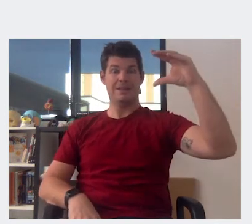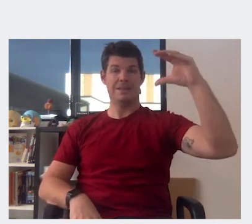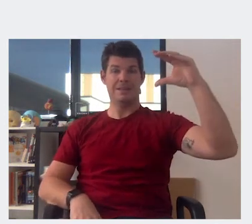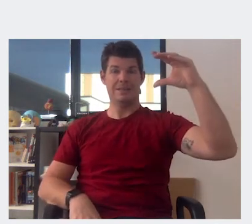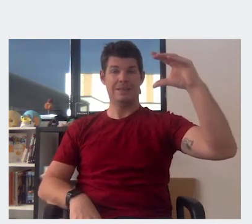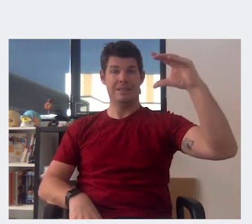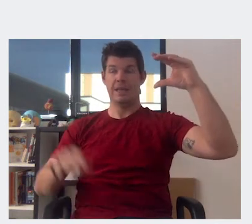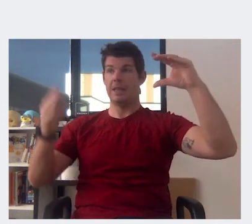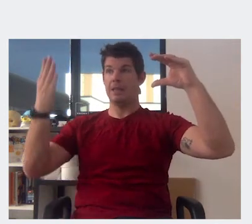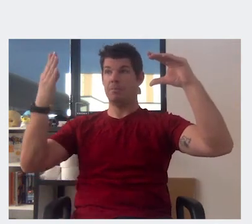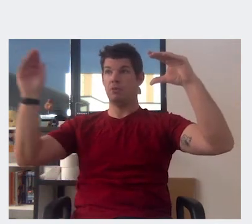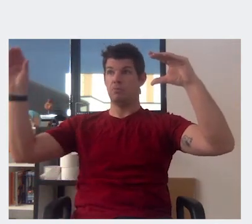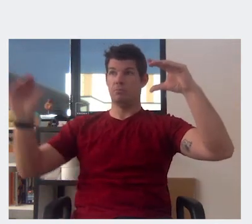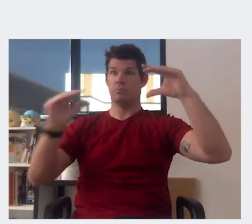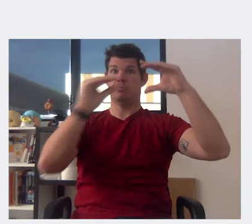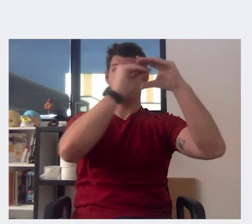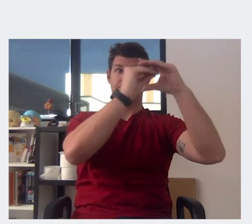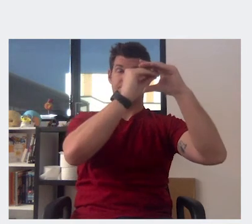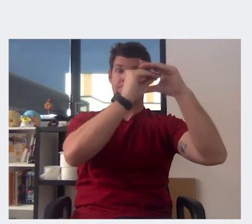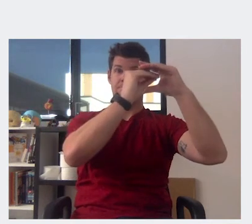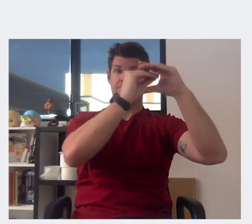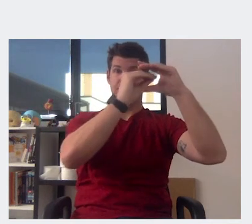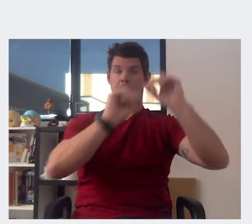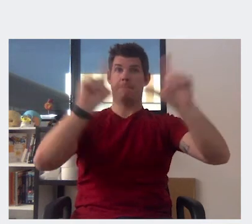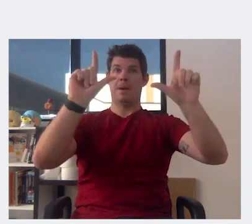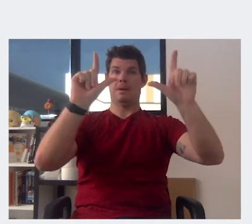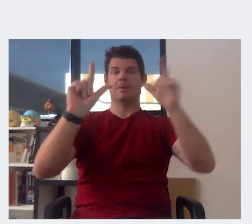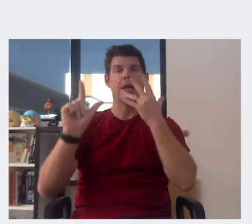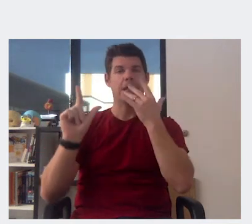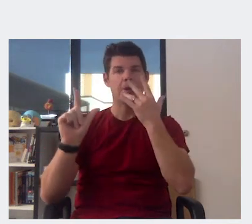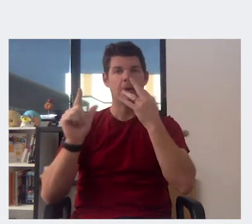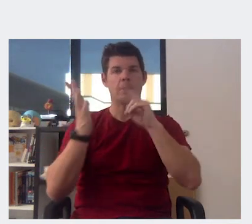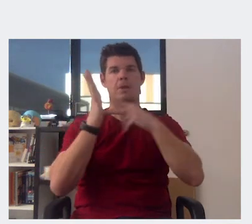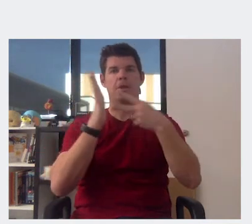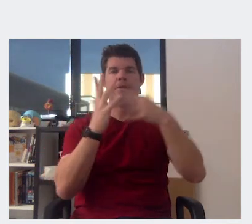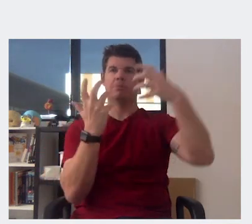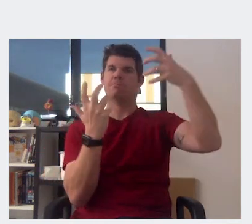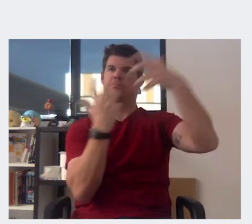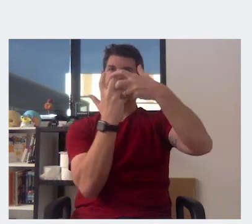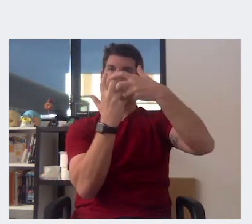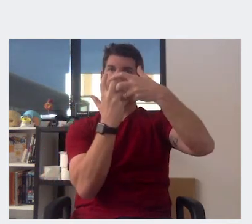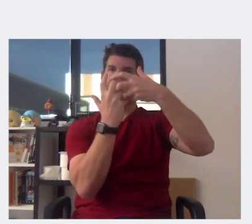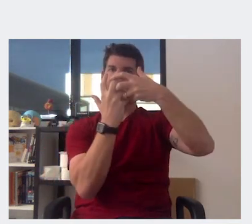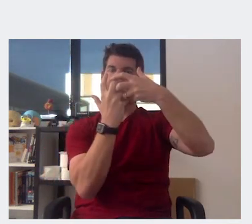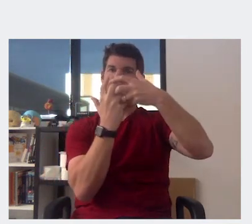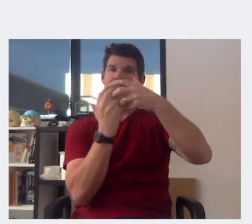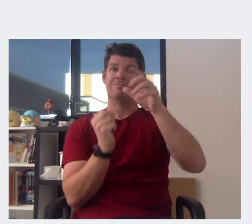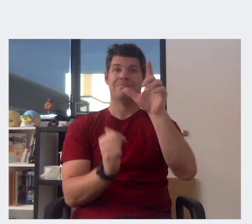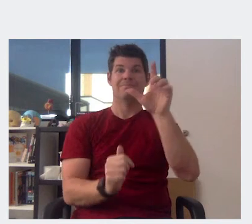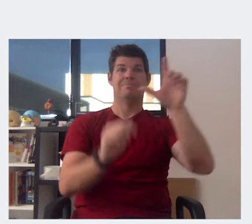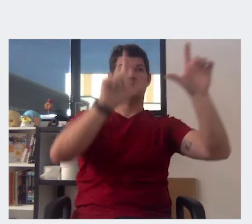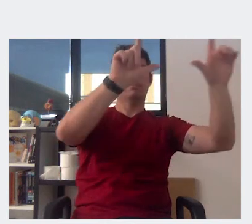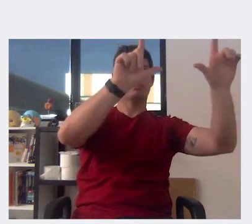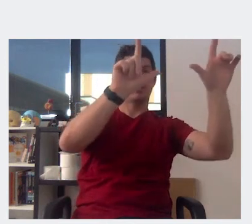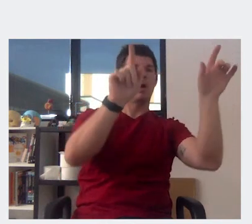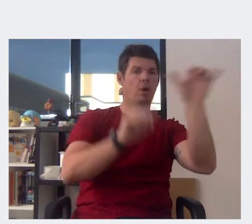And what happens in the simulator, it gets colorful when the code is loaded. I can see it's ready now, but it's waiting for me to push